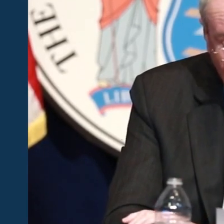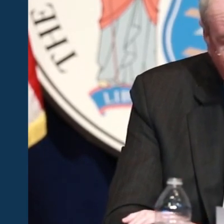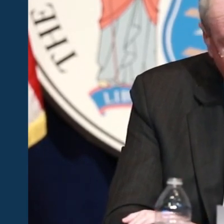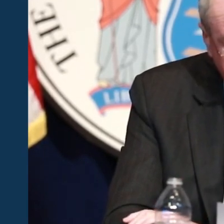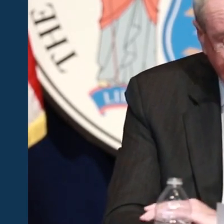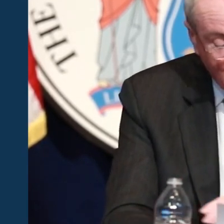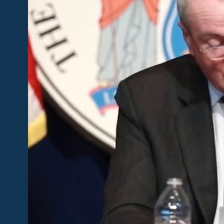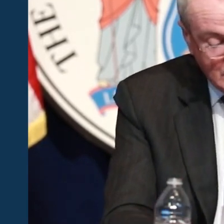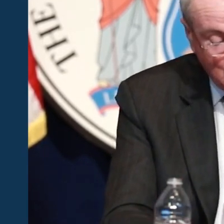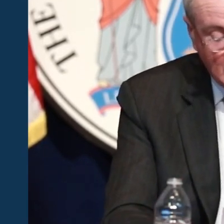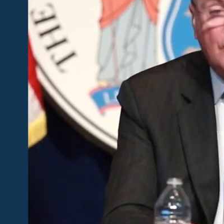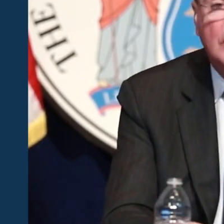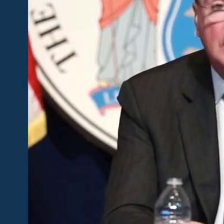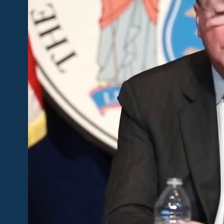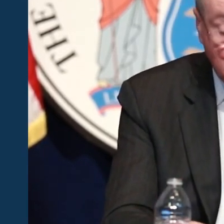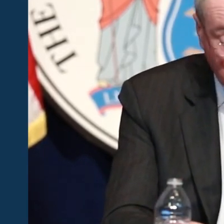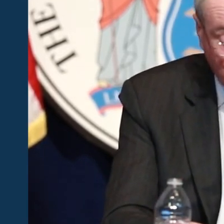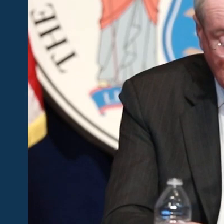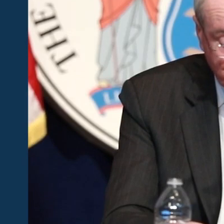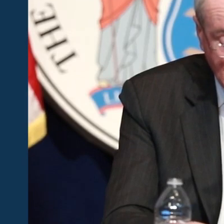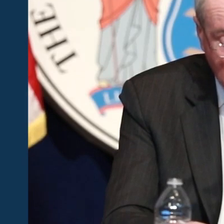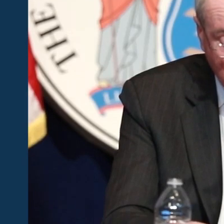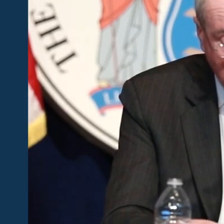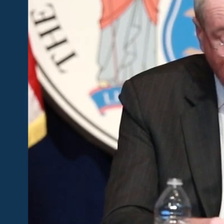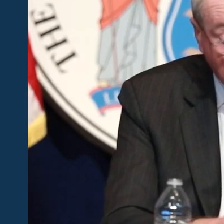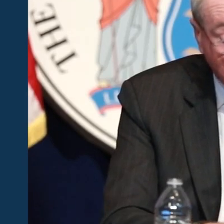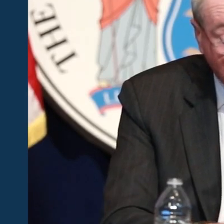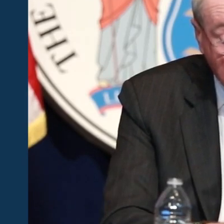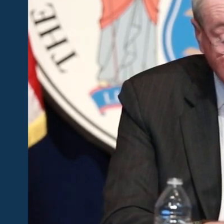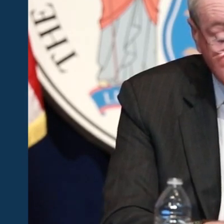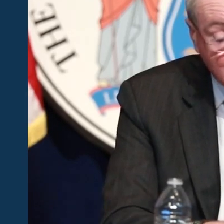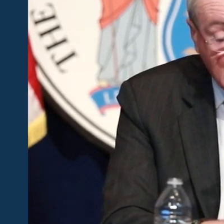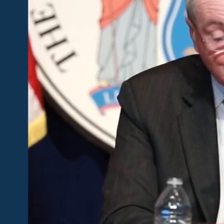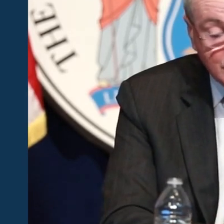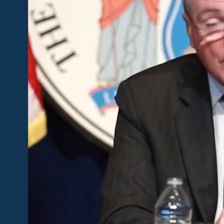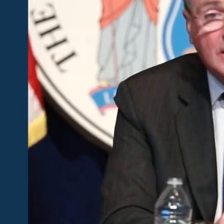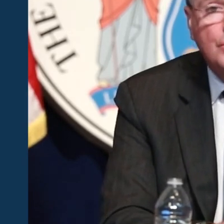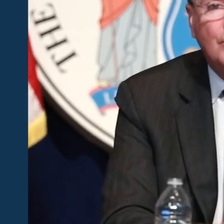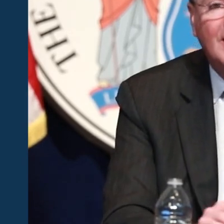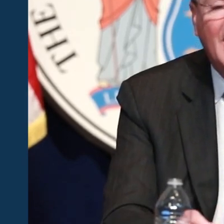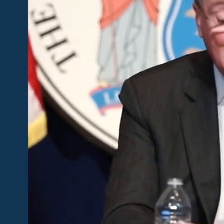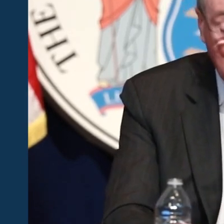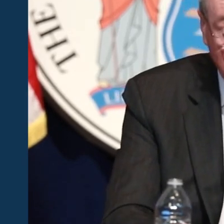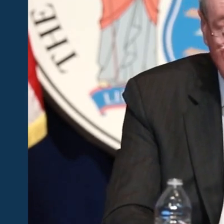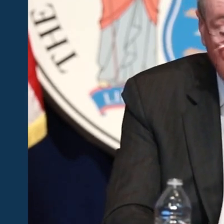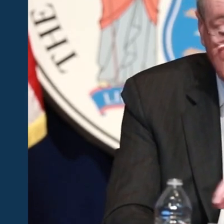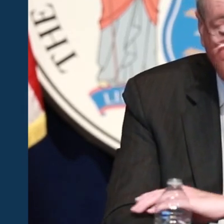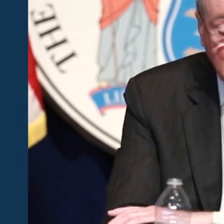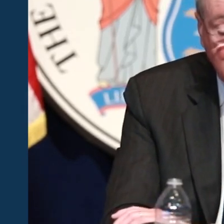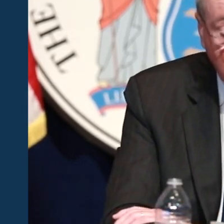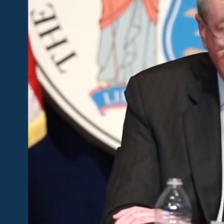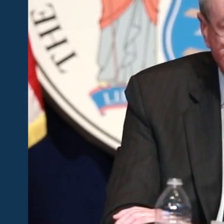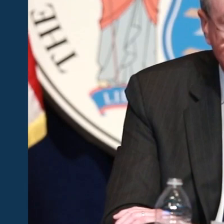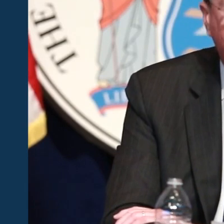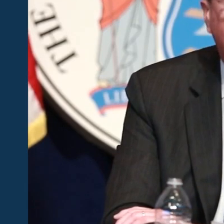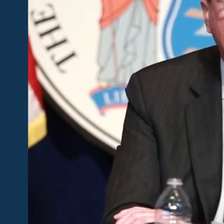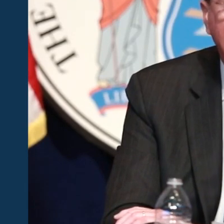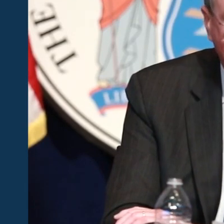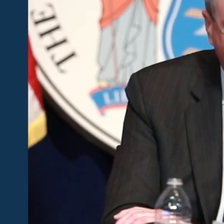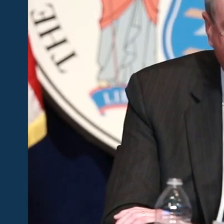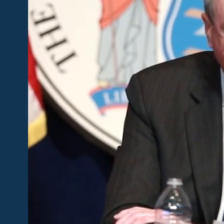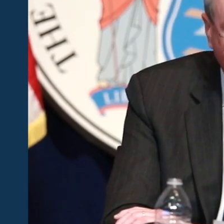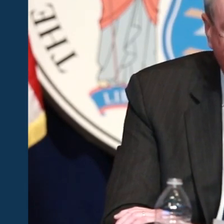of Taiwan, we cannot thank you enough. New Jersey is proud home of hundreds of thousands of Asian Americans and Asian immigrants. Seeing this